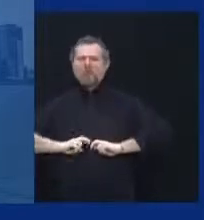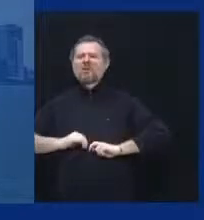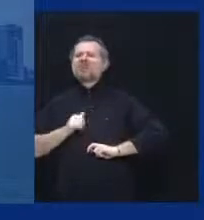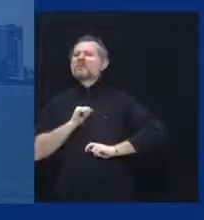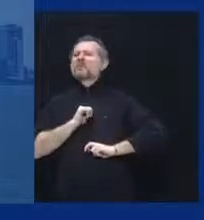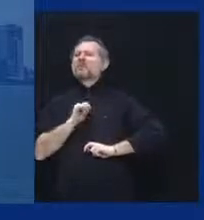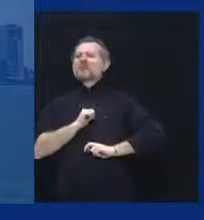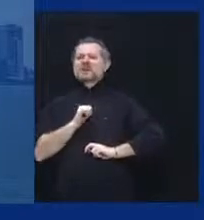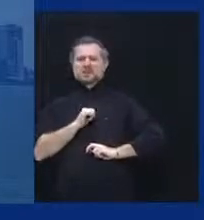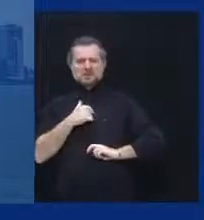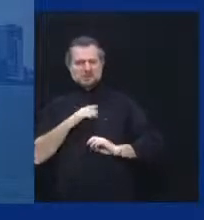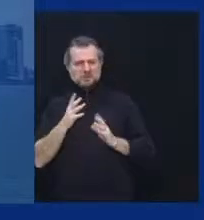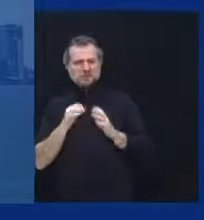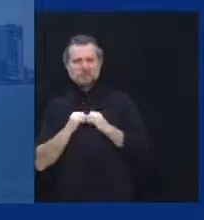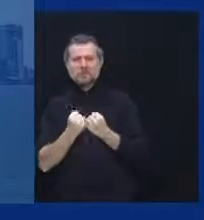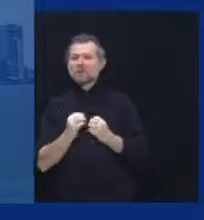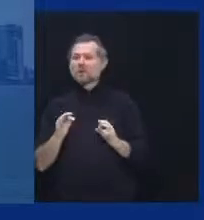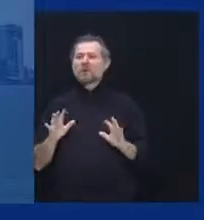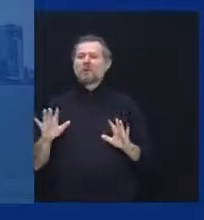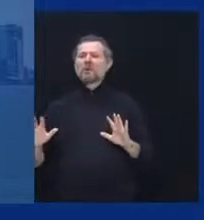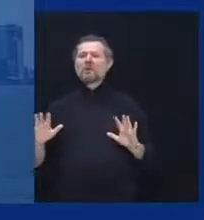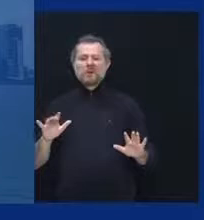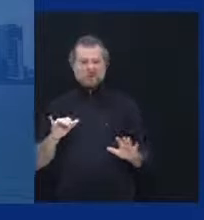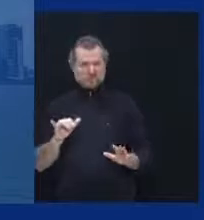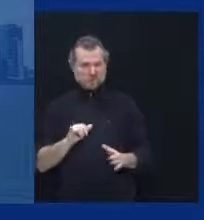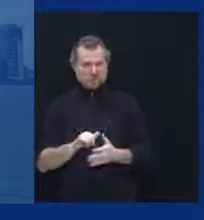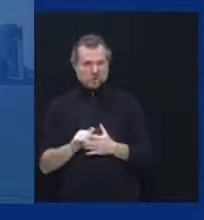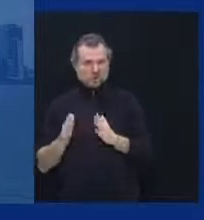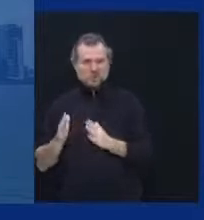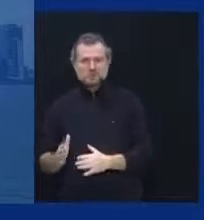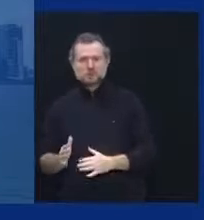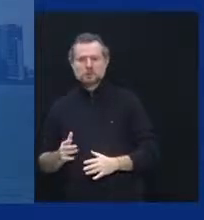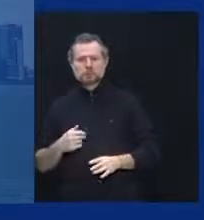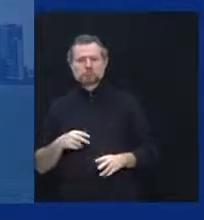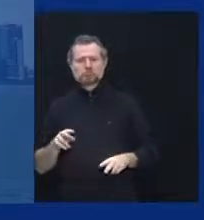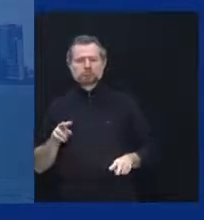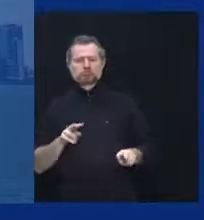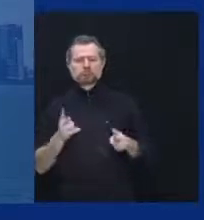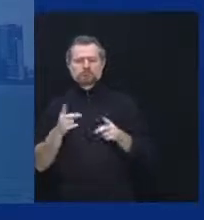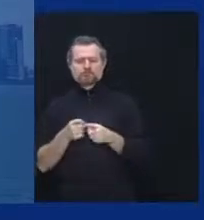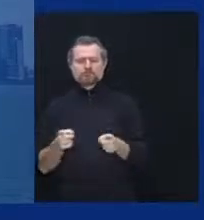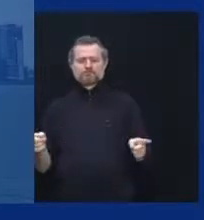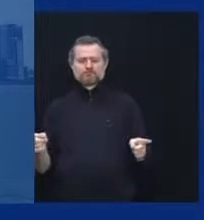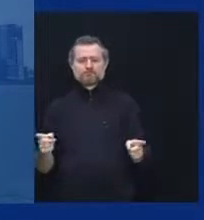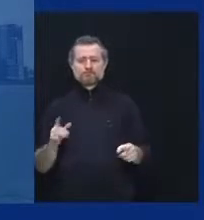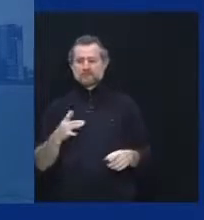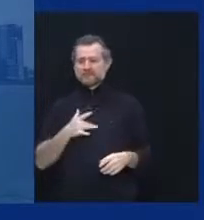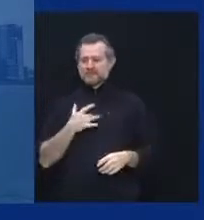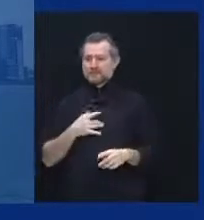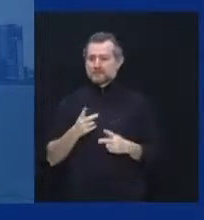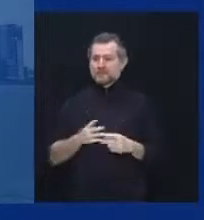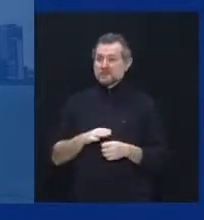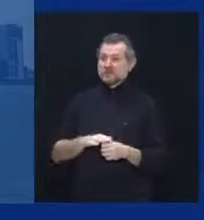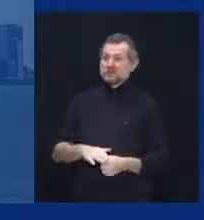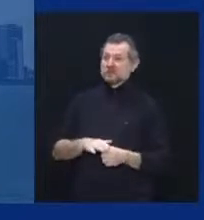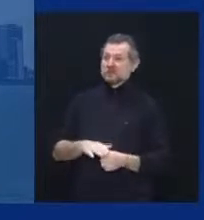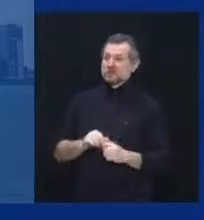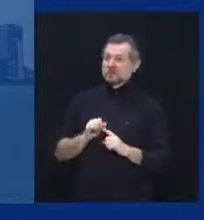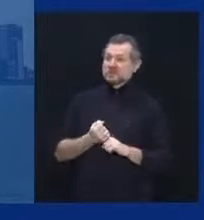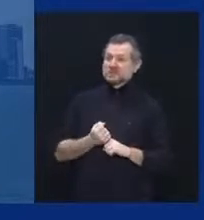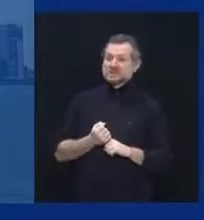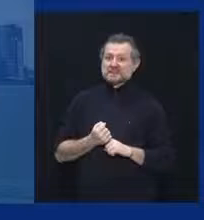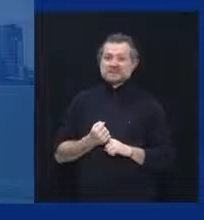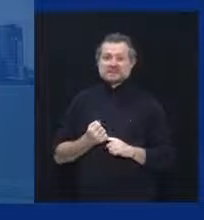about New Yorkers. You put pressure on people, and